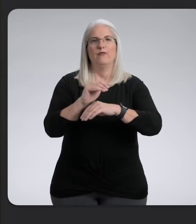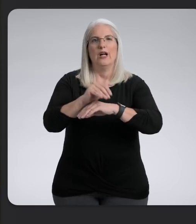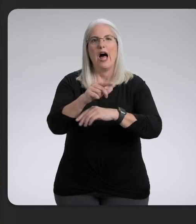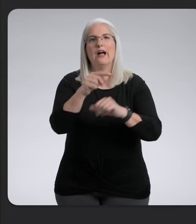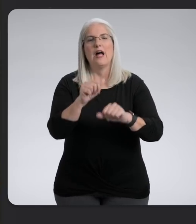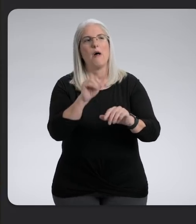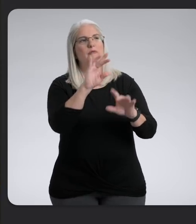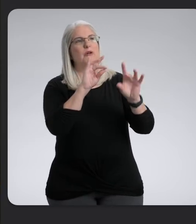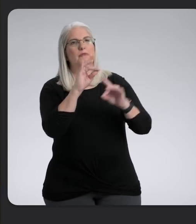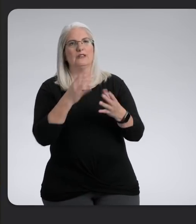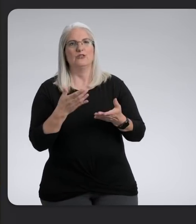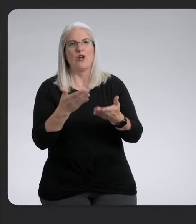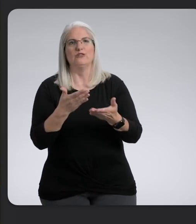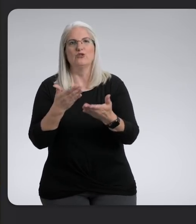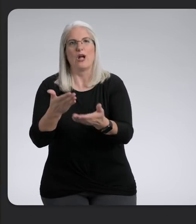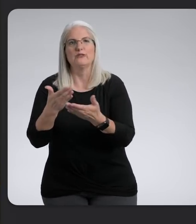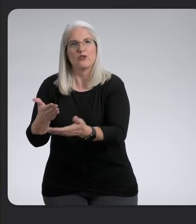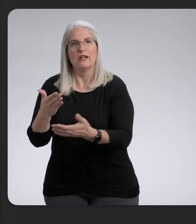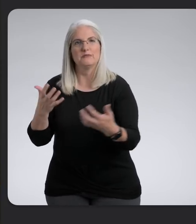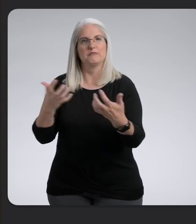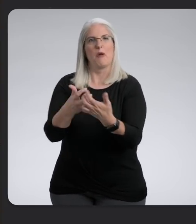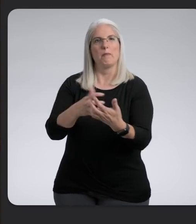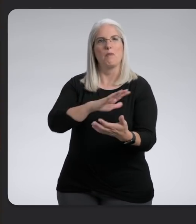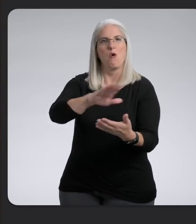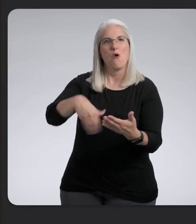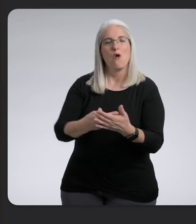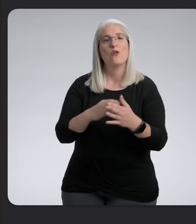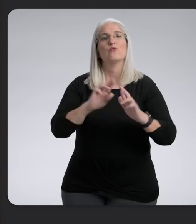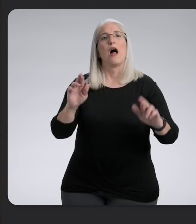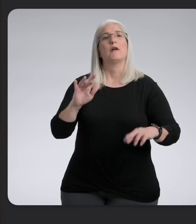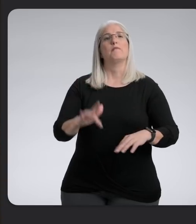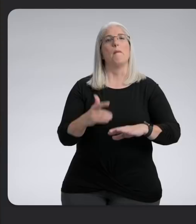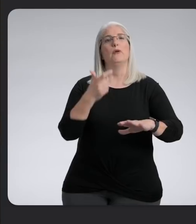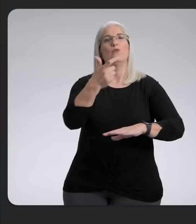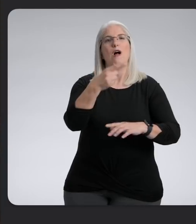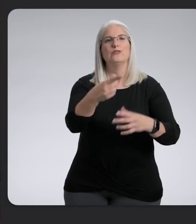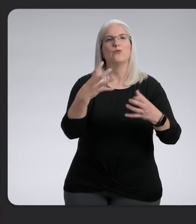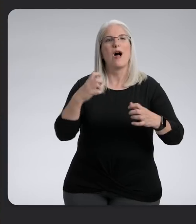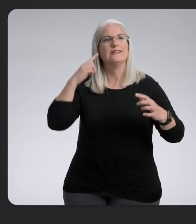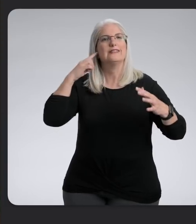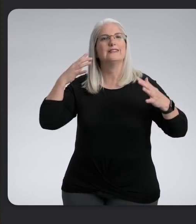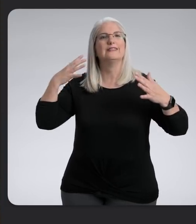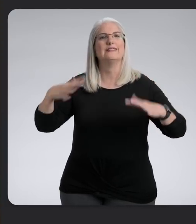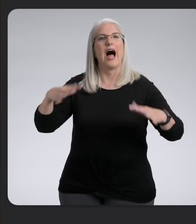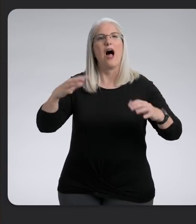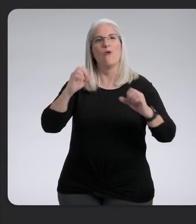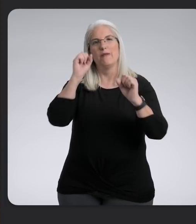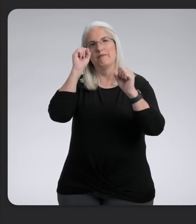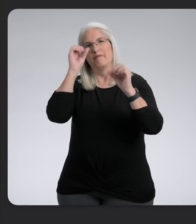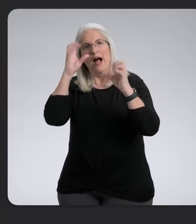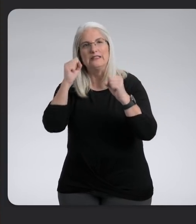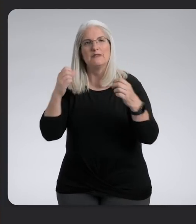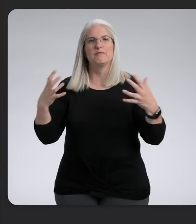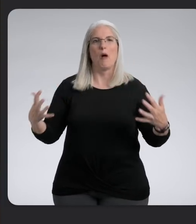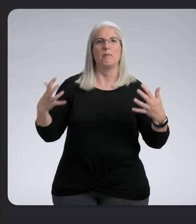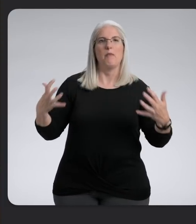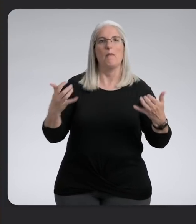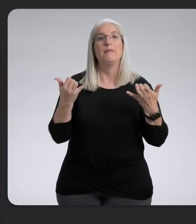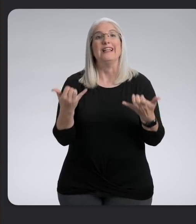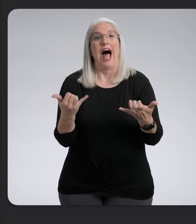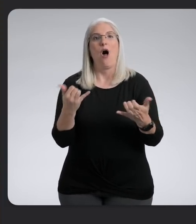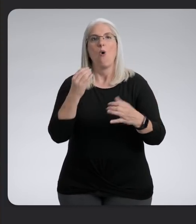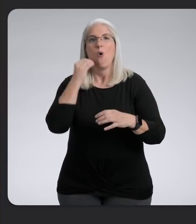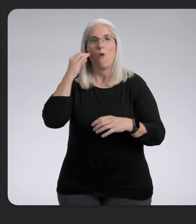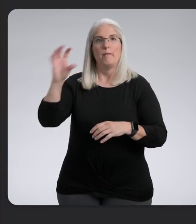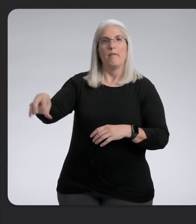when you're ready to watch something, you want it to sound amazing. So this fall, you can select HomePod Mini as the speakers for your